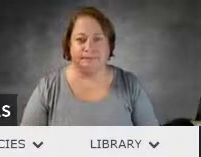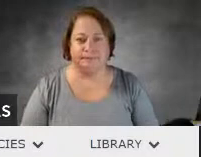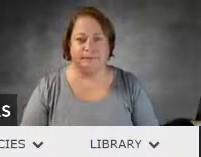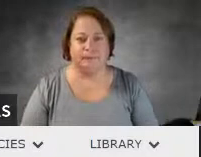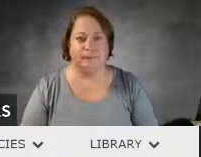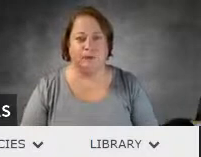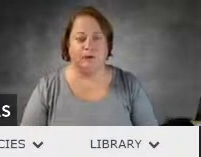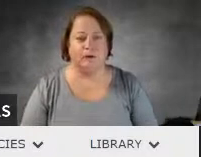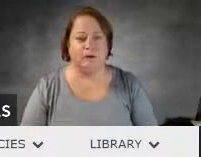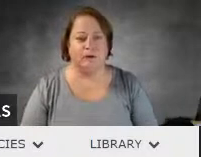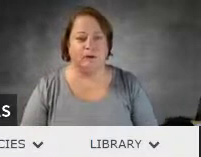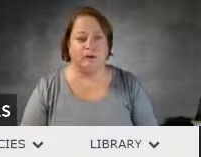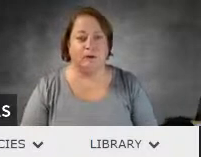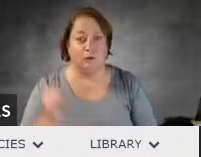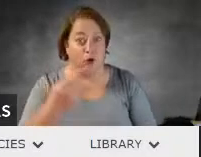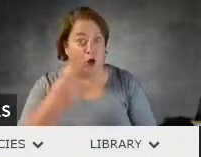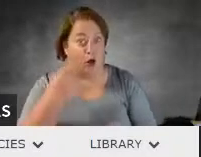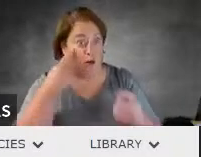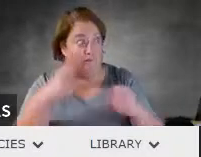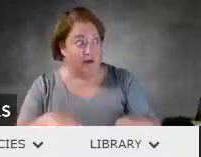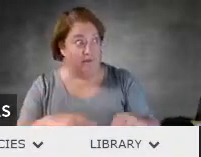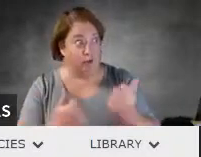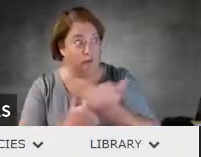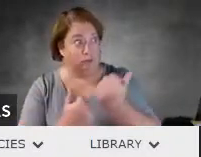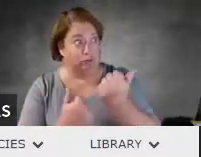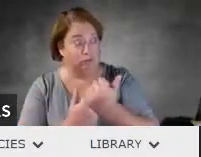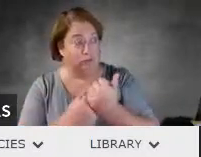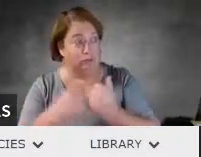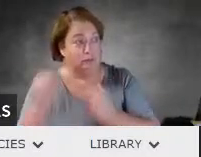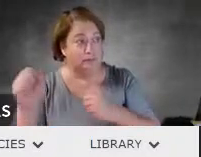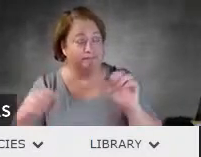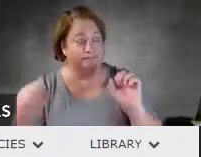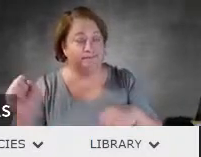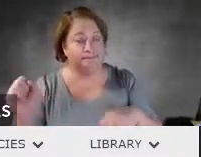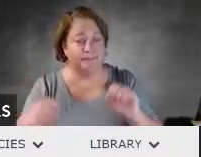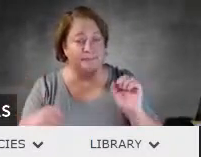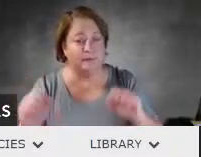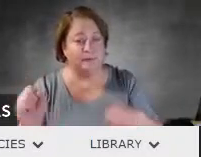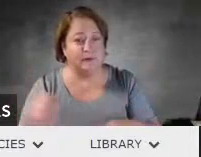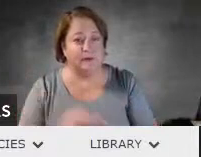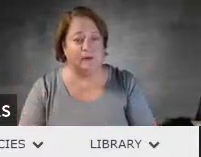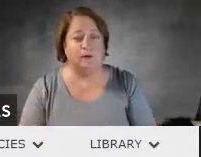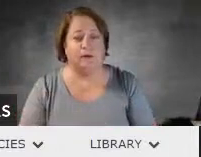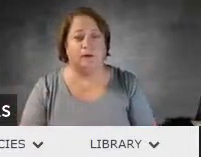All those in favor? Aye. Aye. Aye. Aye.